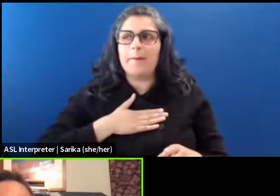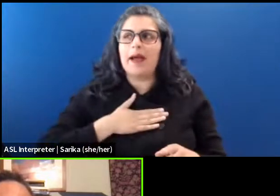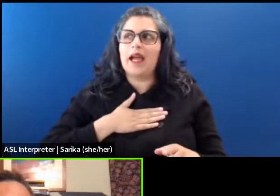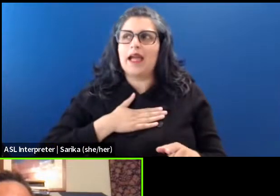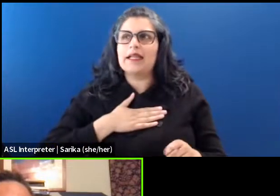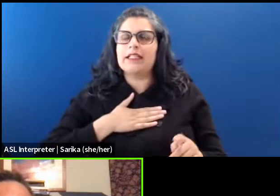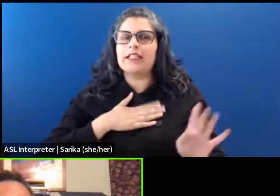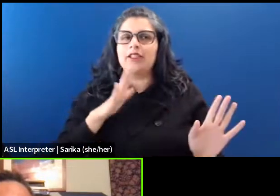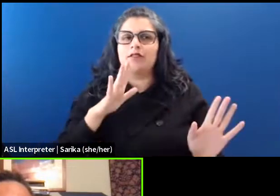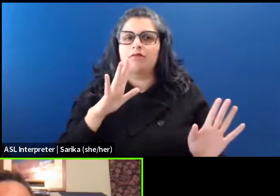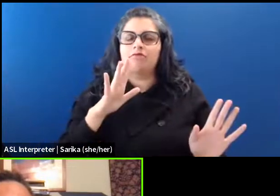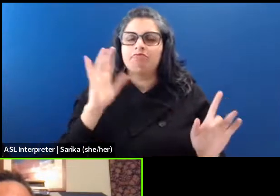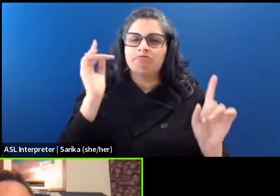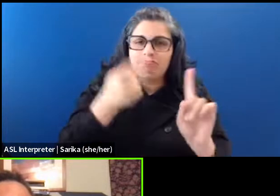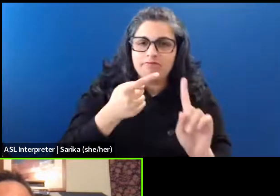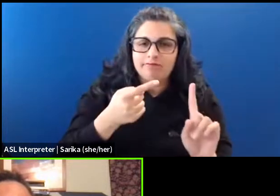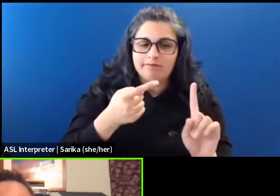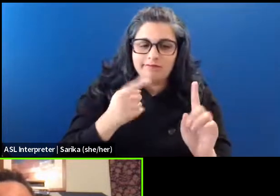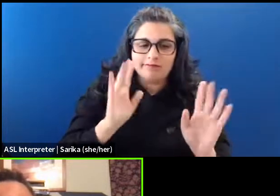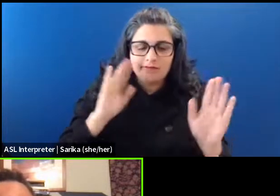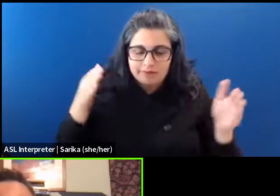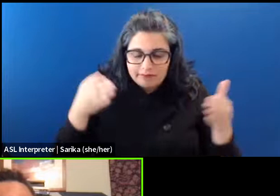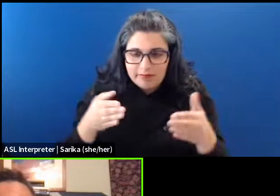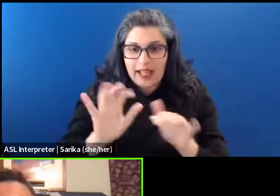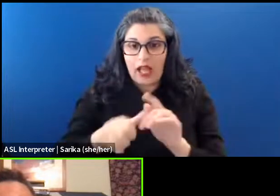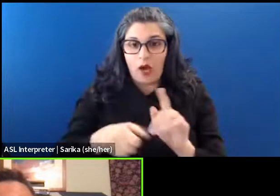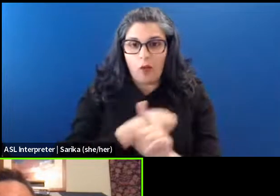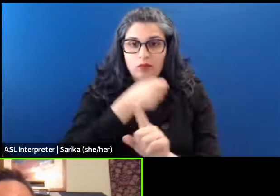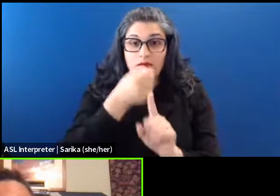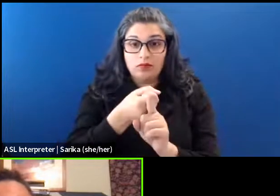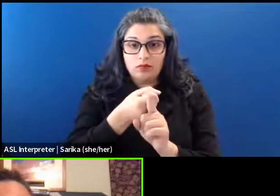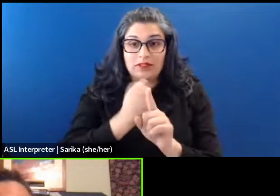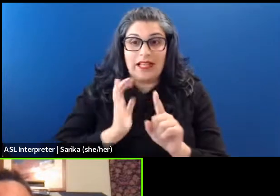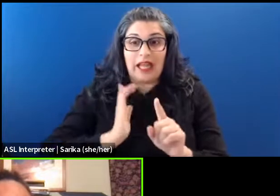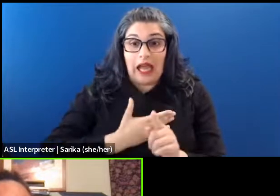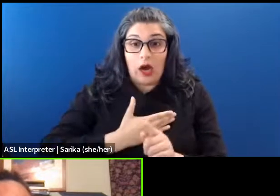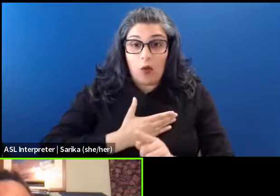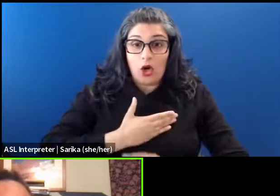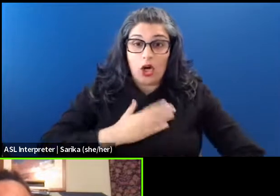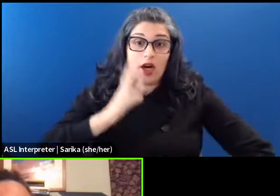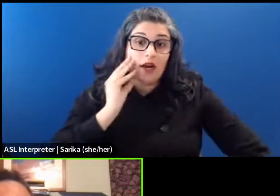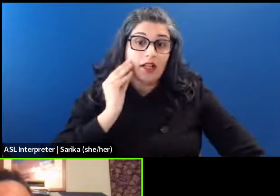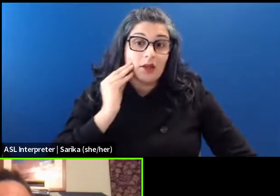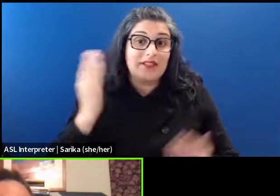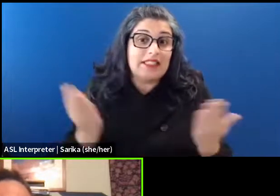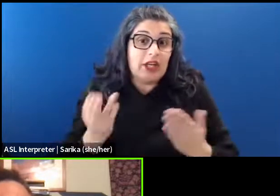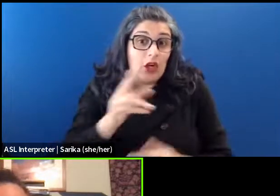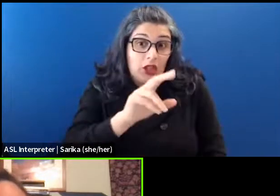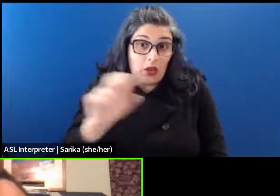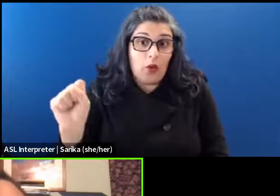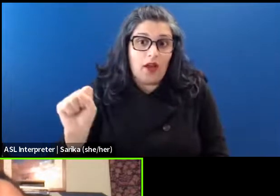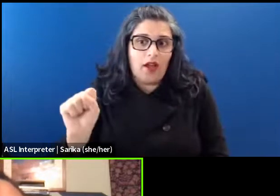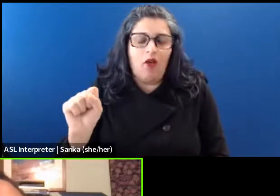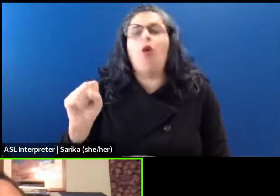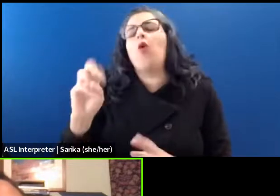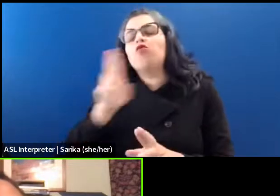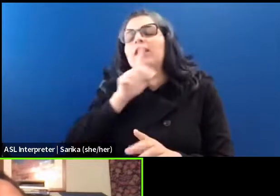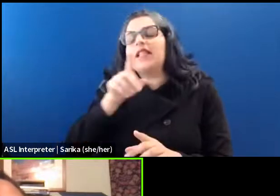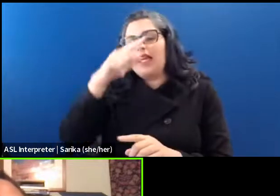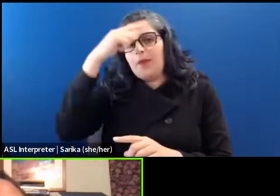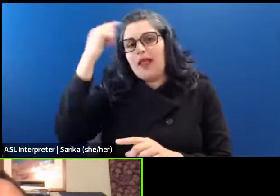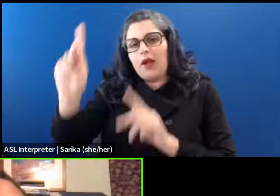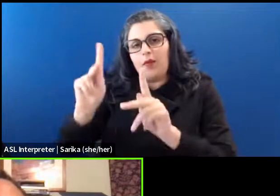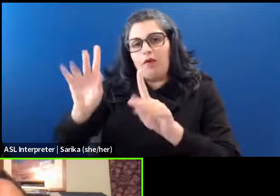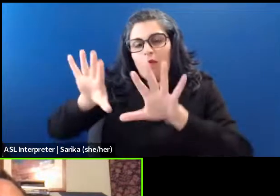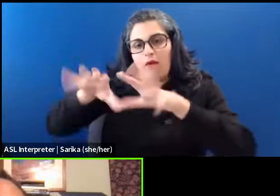thinking about the way that it impacts our experience in the United States, or Black people's experience